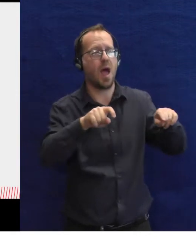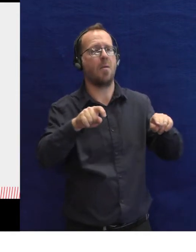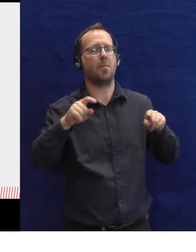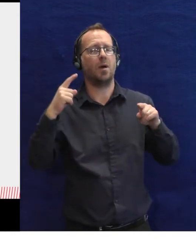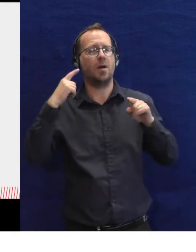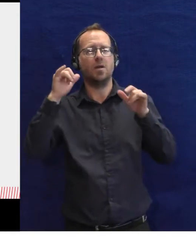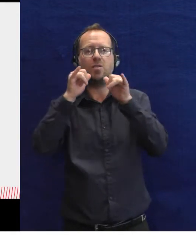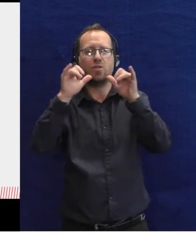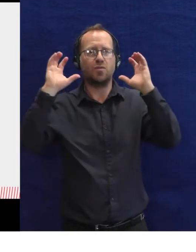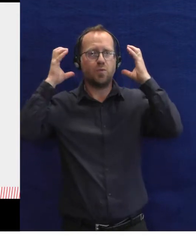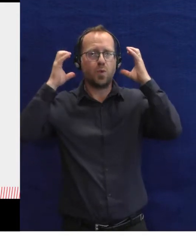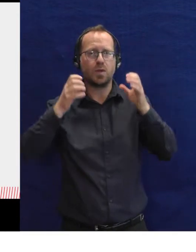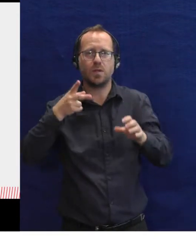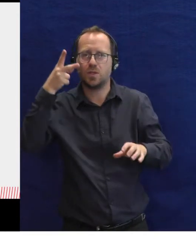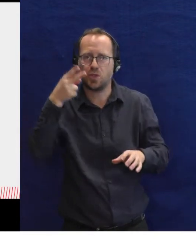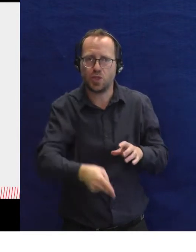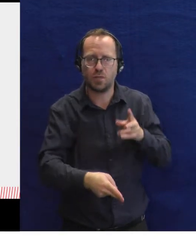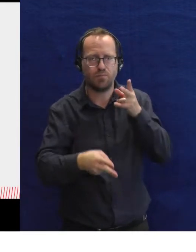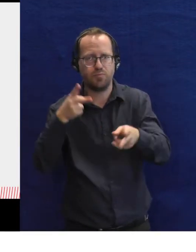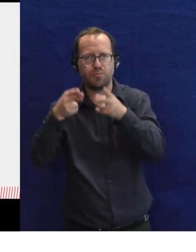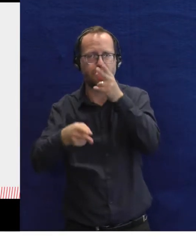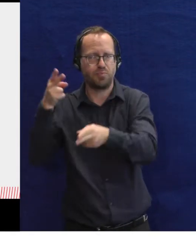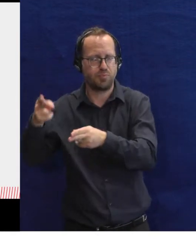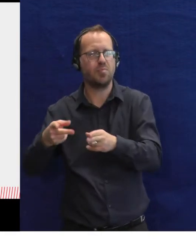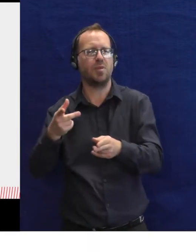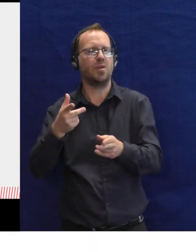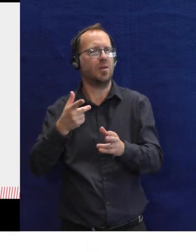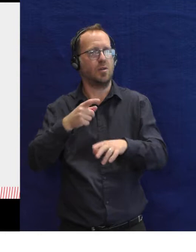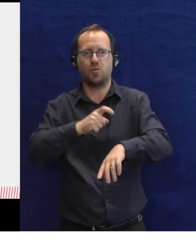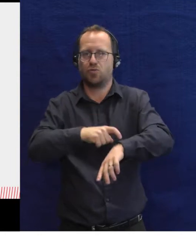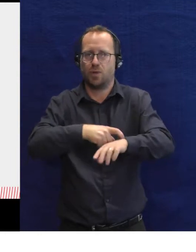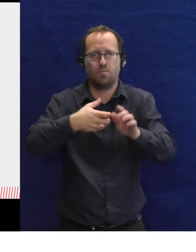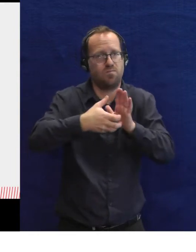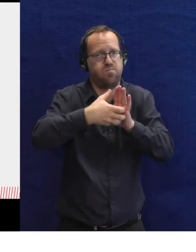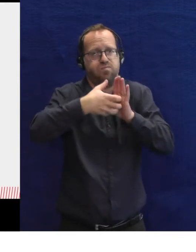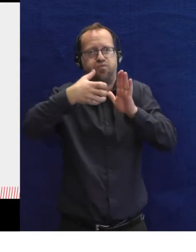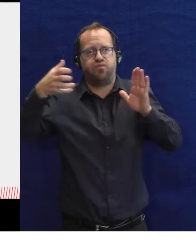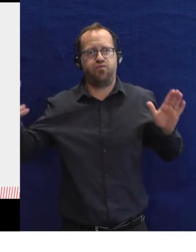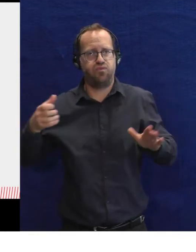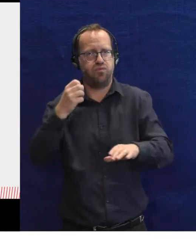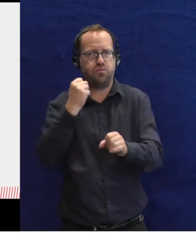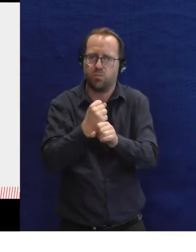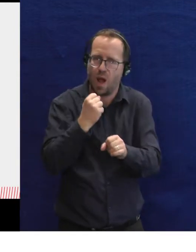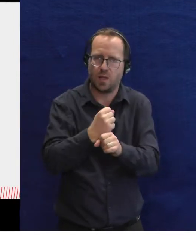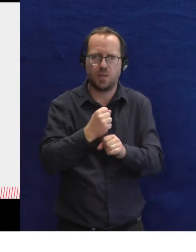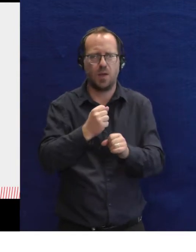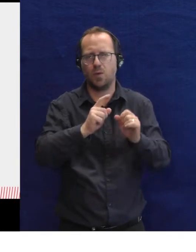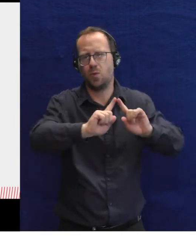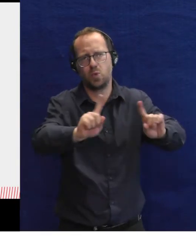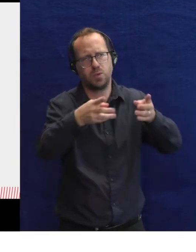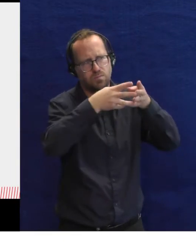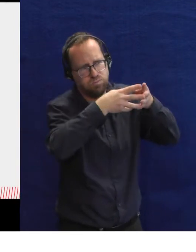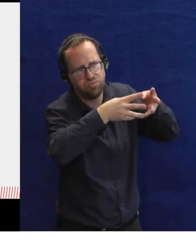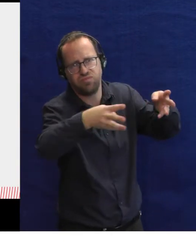So you have a long process of the expert who needs to have access to the content. He